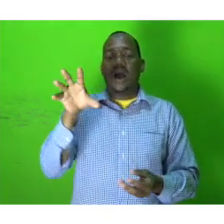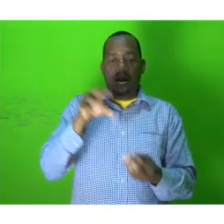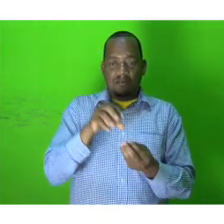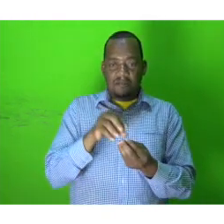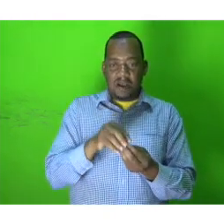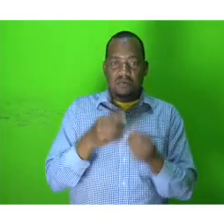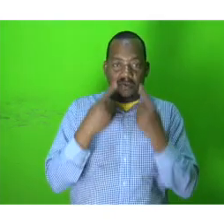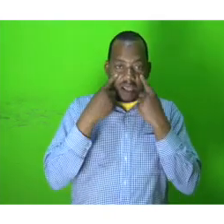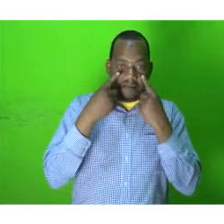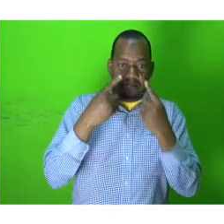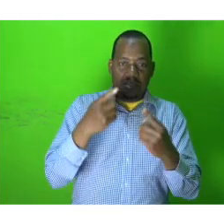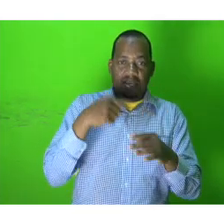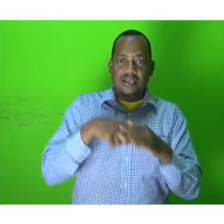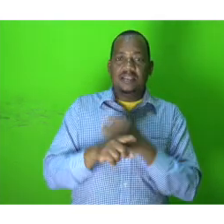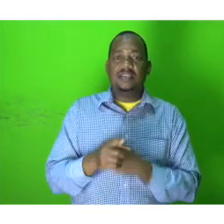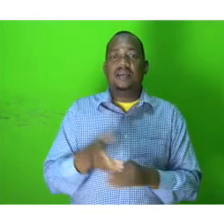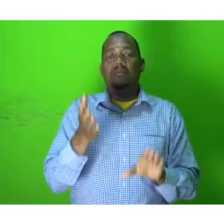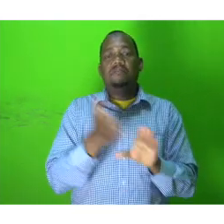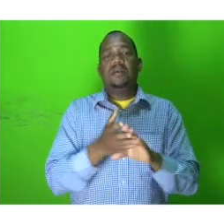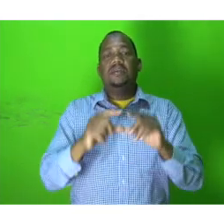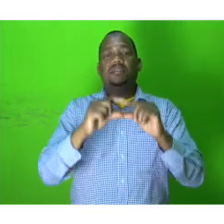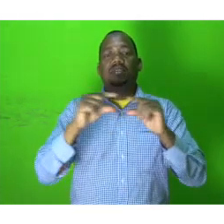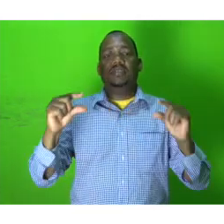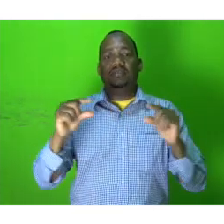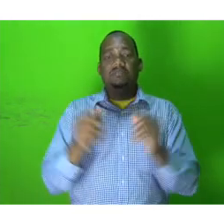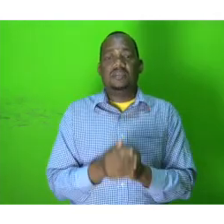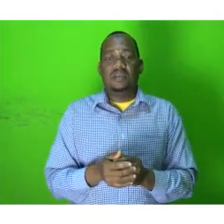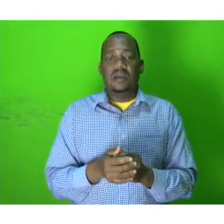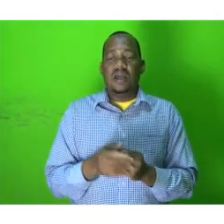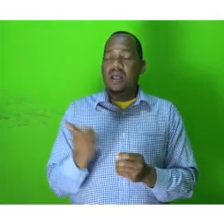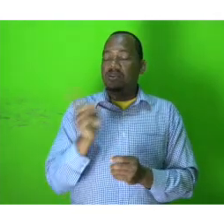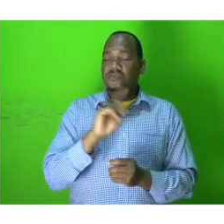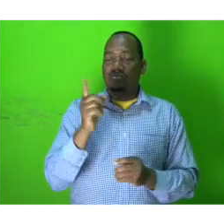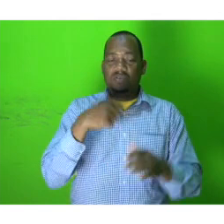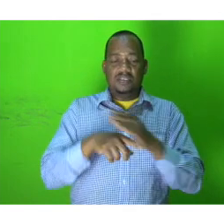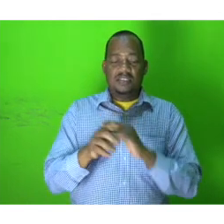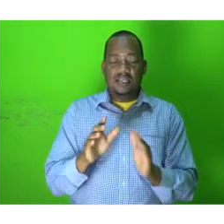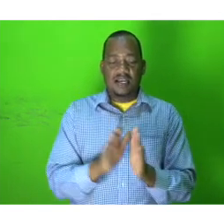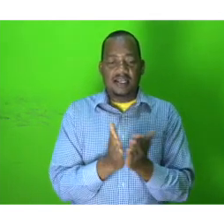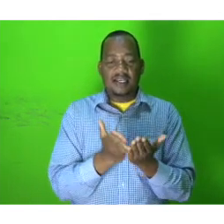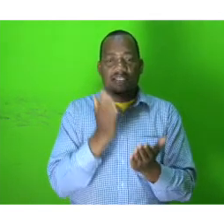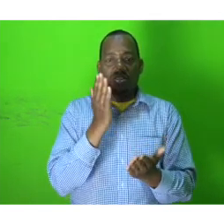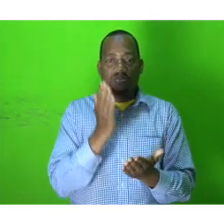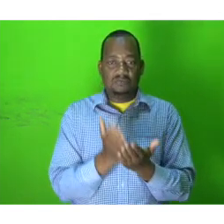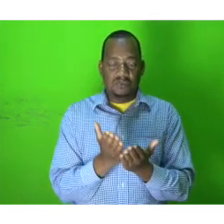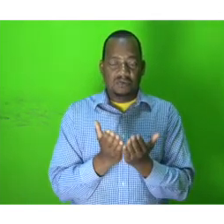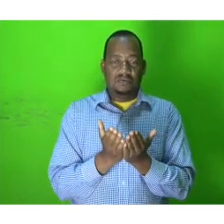will appear on the bank statement and not in the cash book.